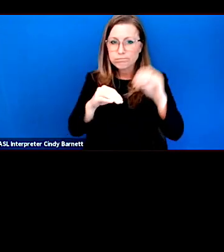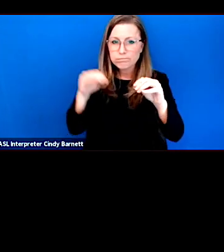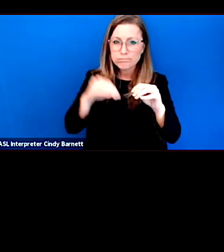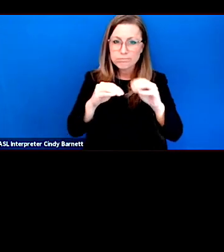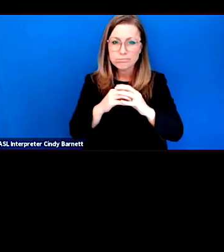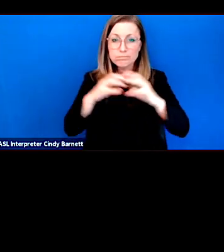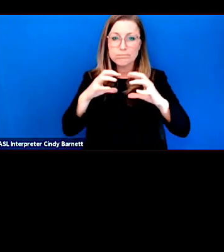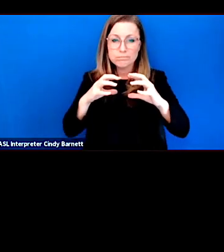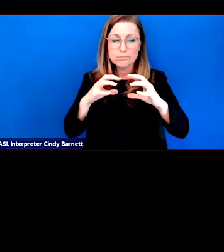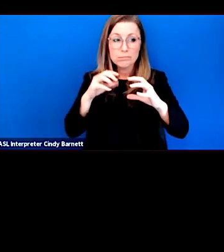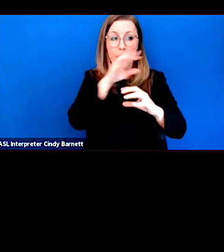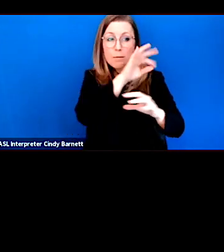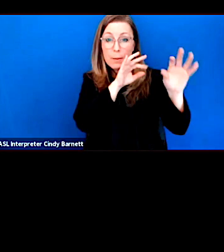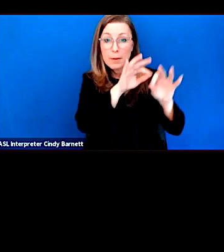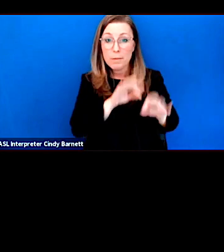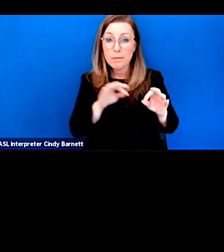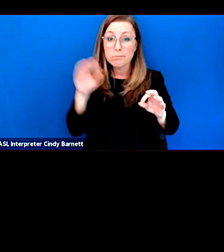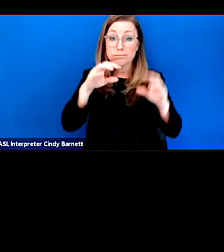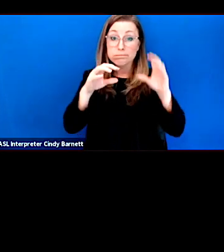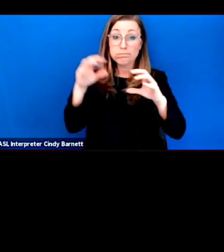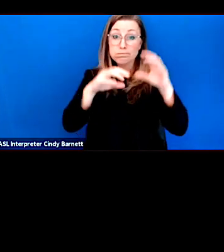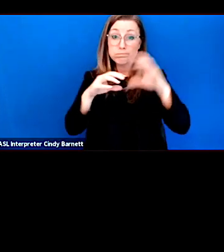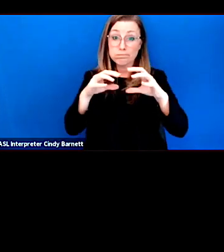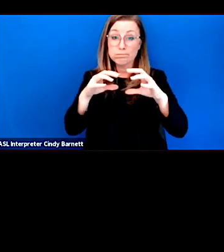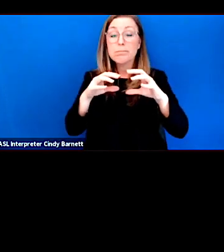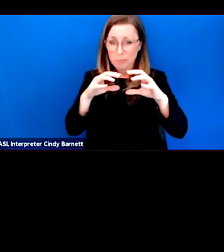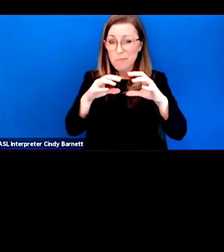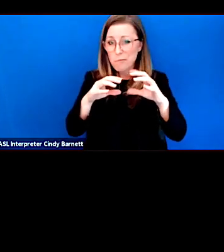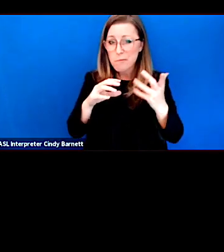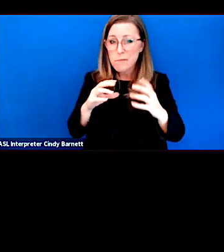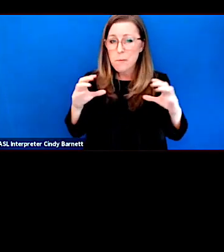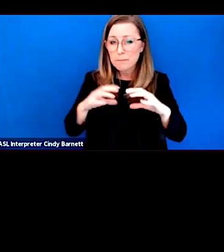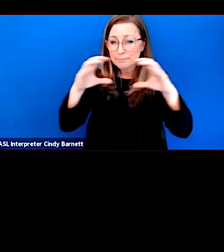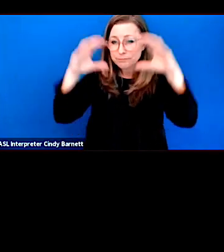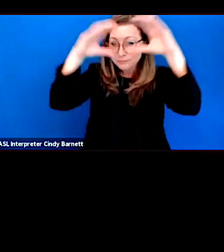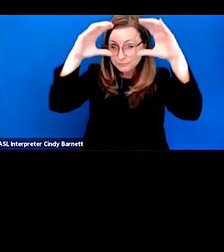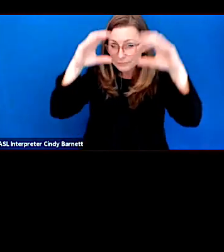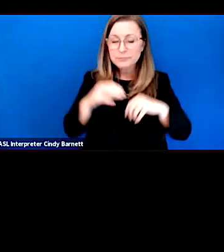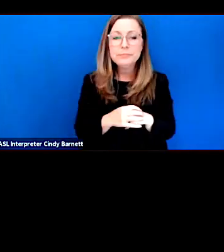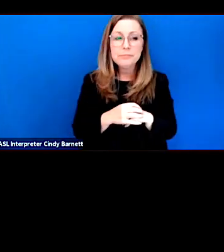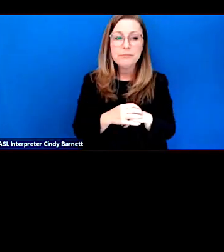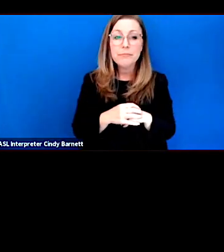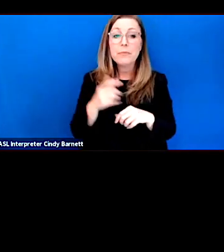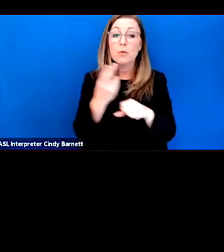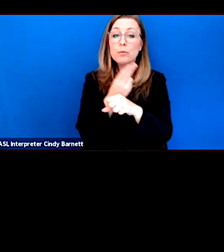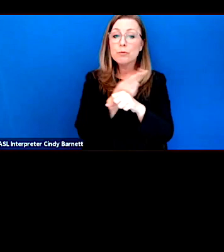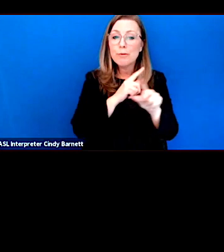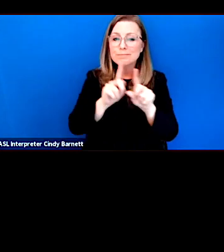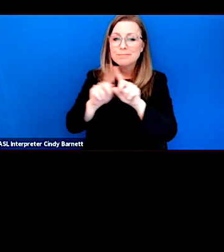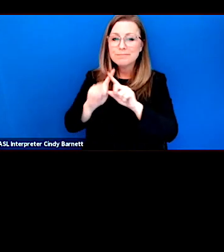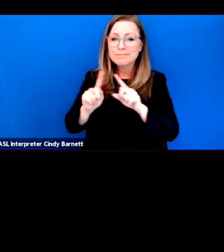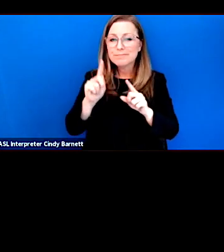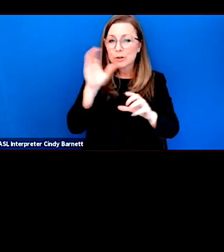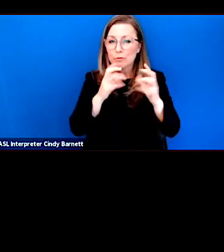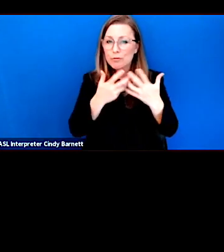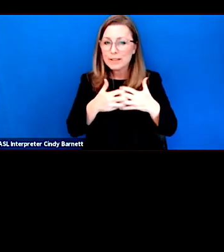pieces and the cited by feature on search engines like Google Scholar. There are two kinds of snowballing that complement each